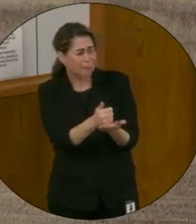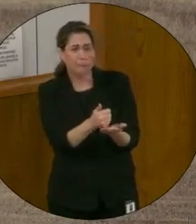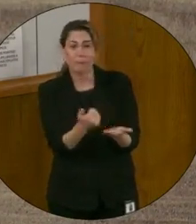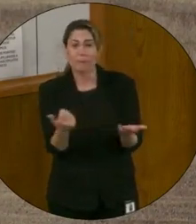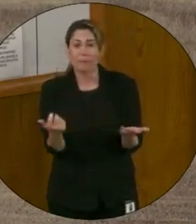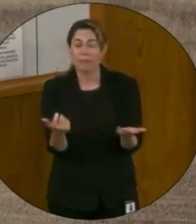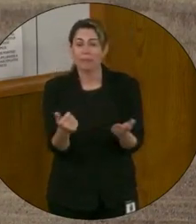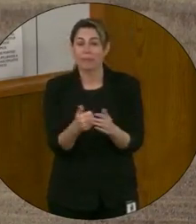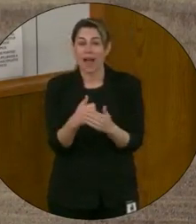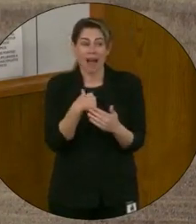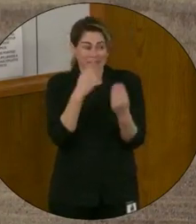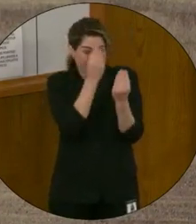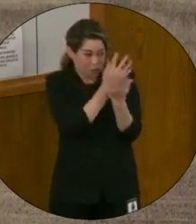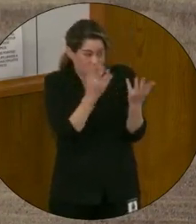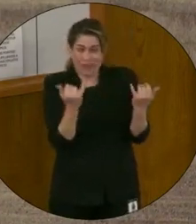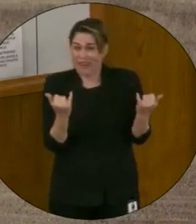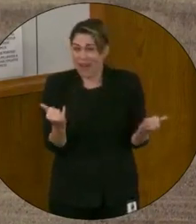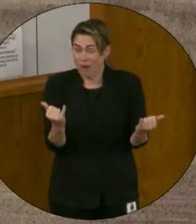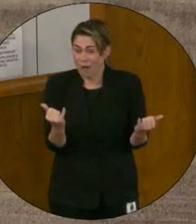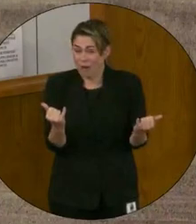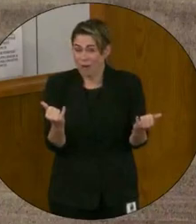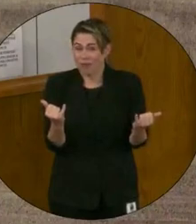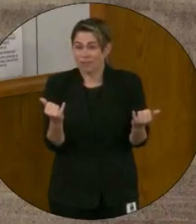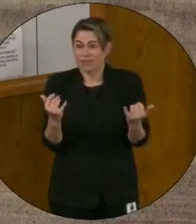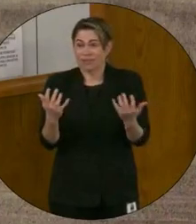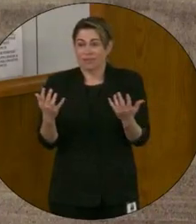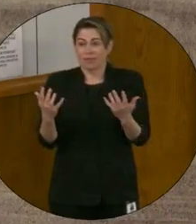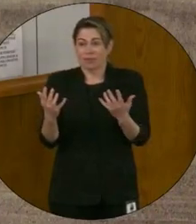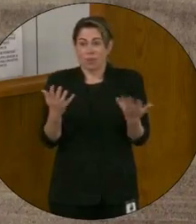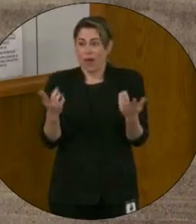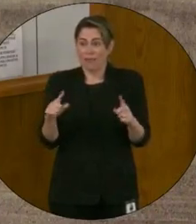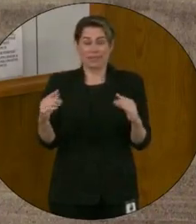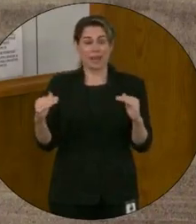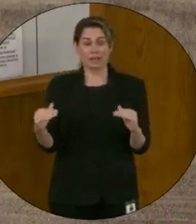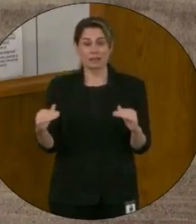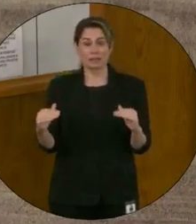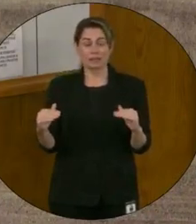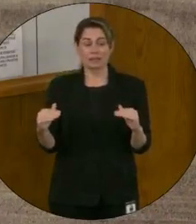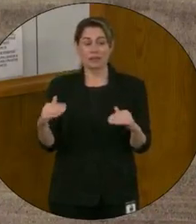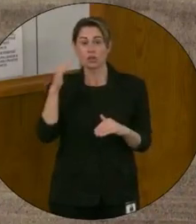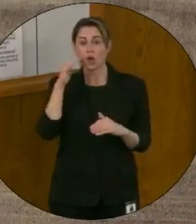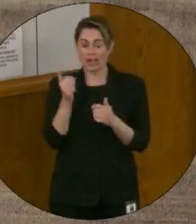Because I am telling you right now, what happens next is on each